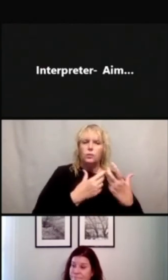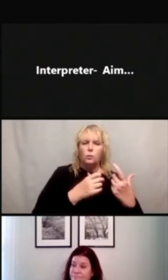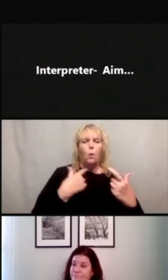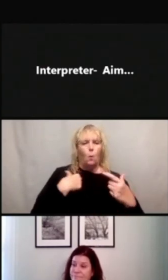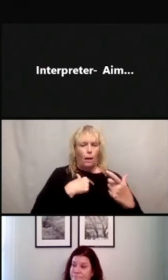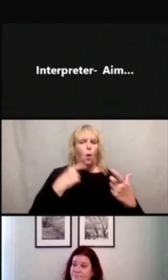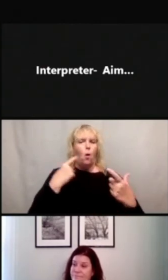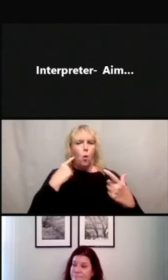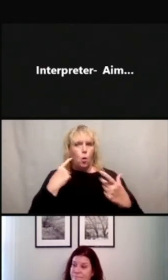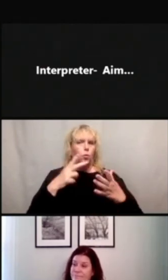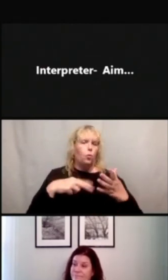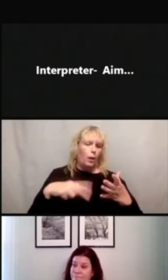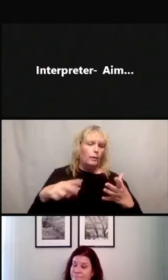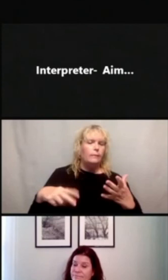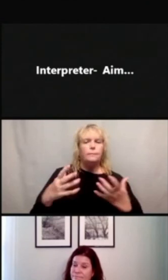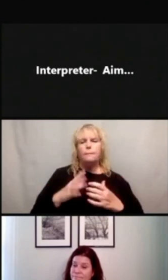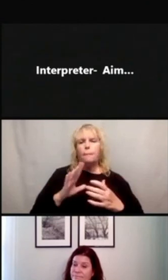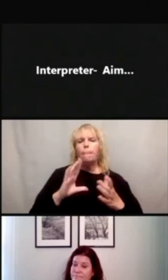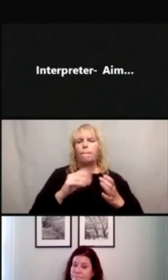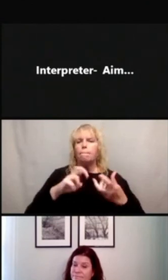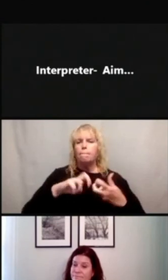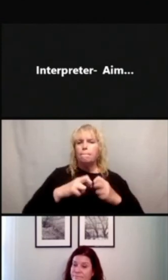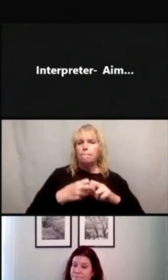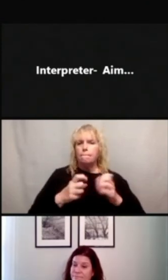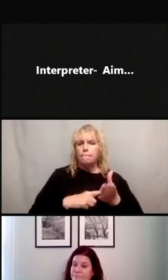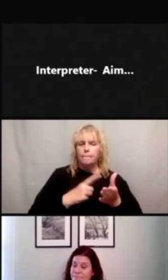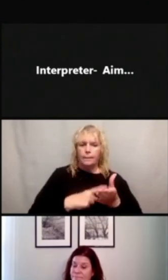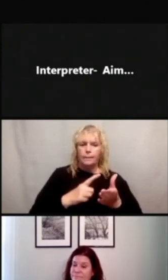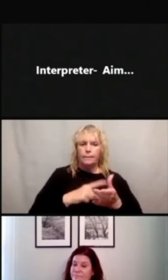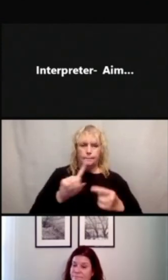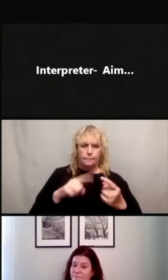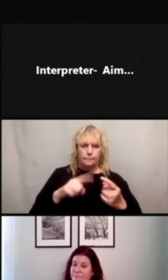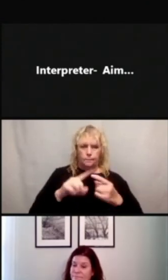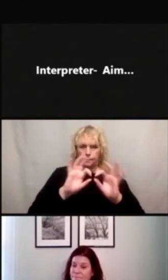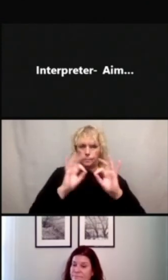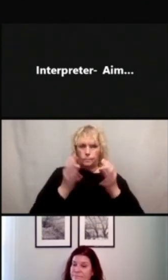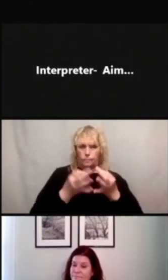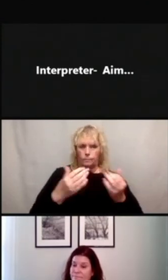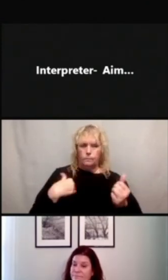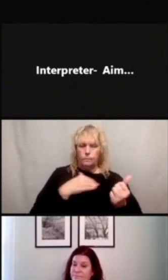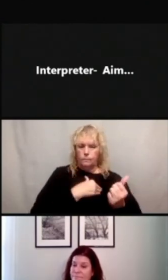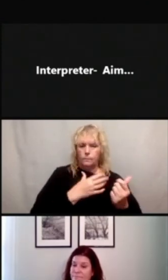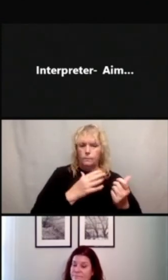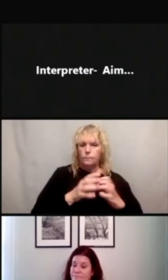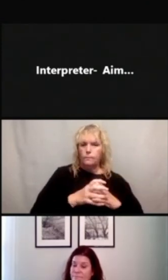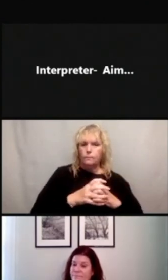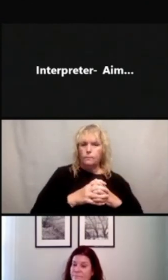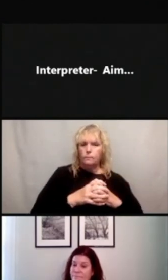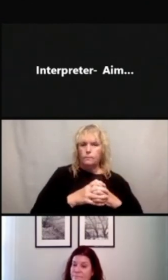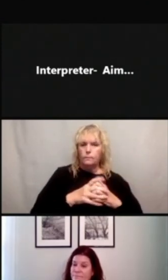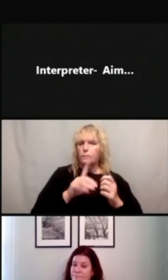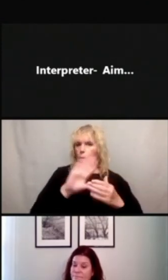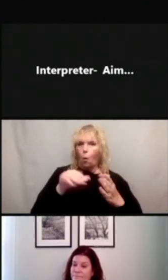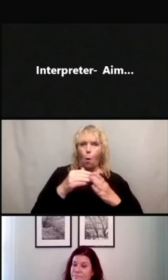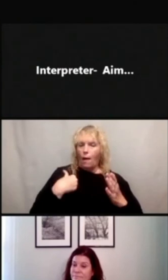read about problems sometimes when family members with all good